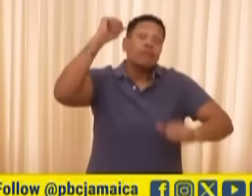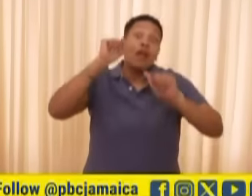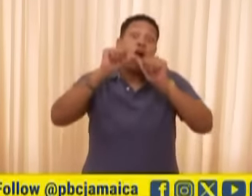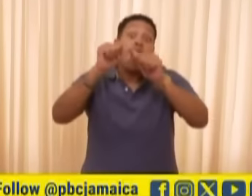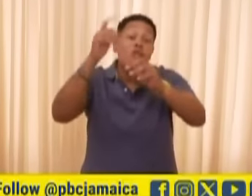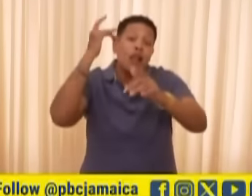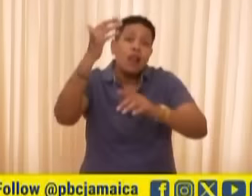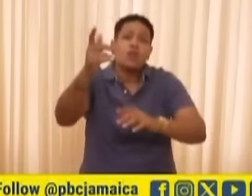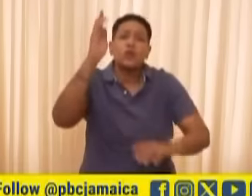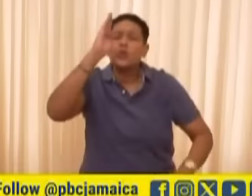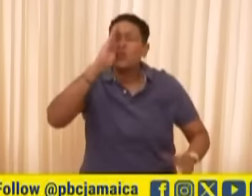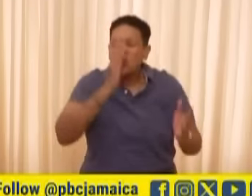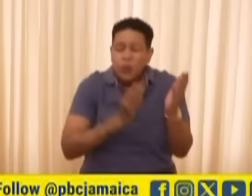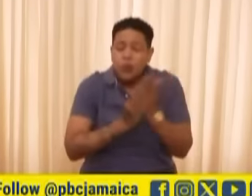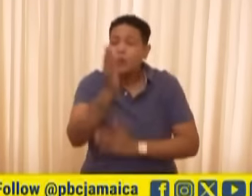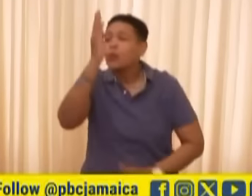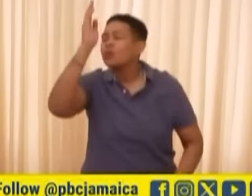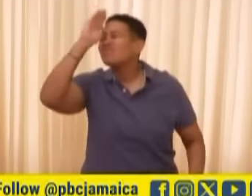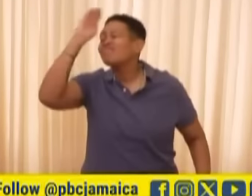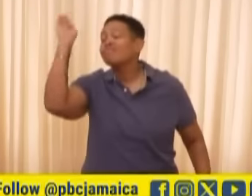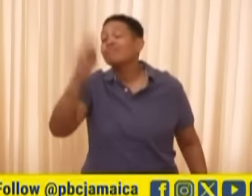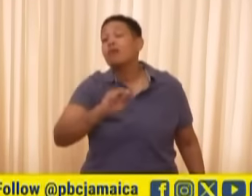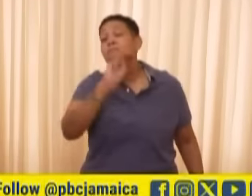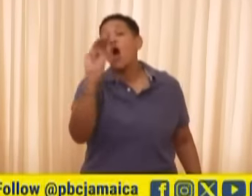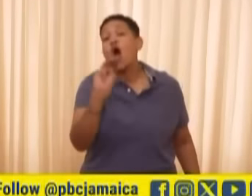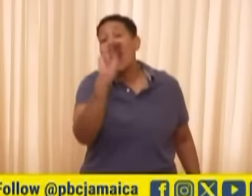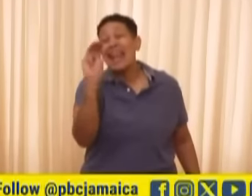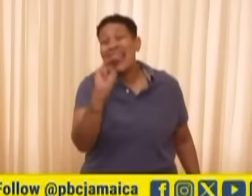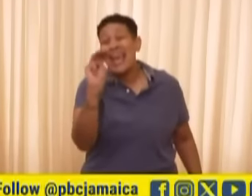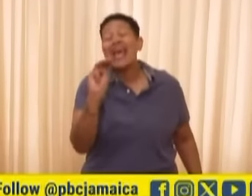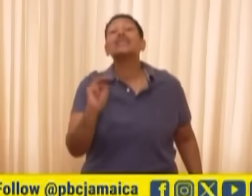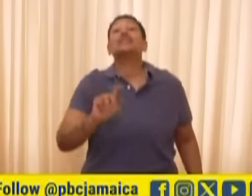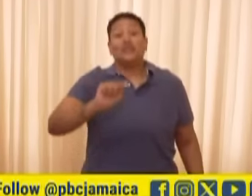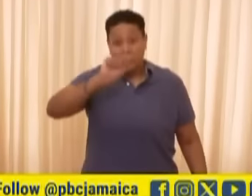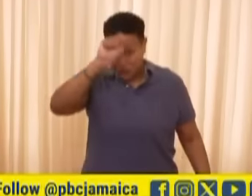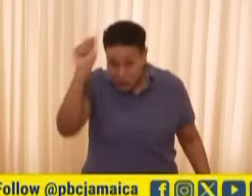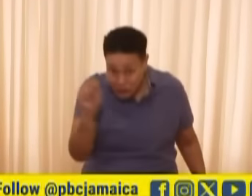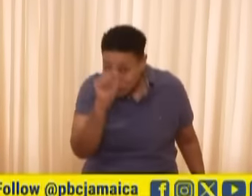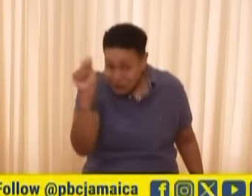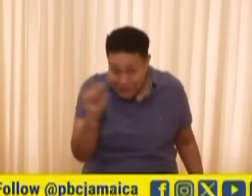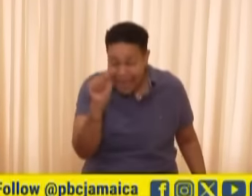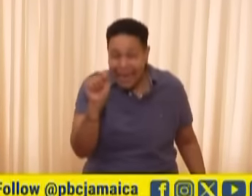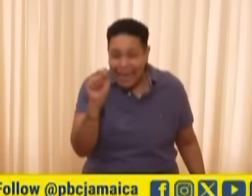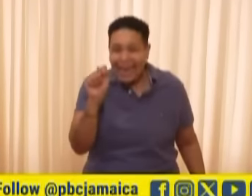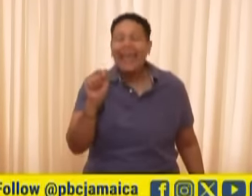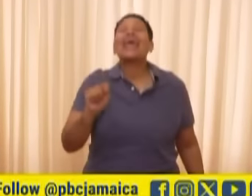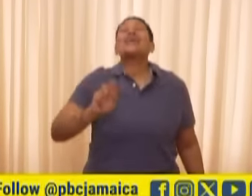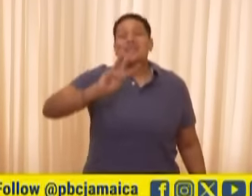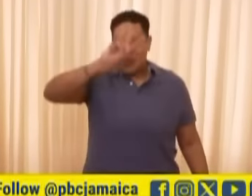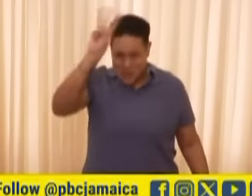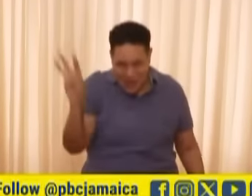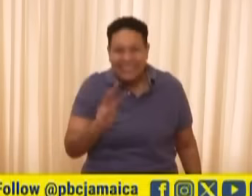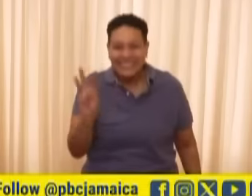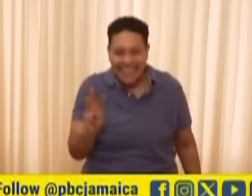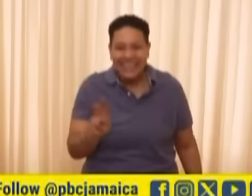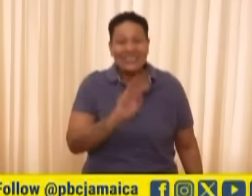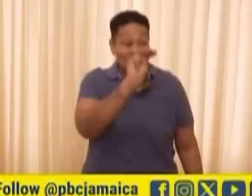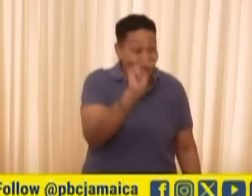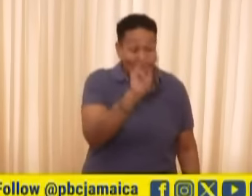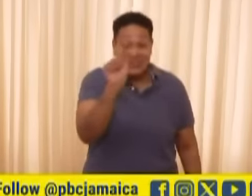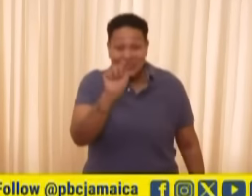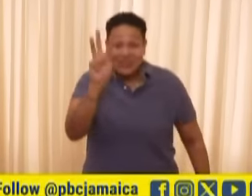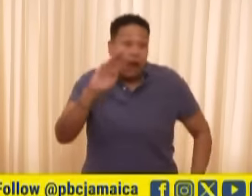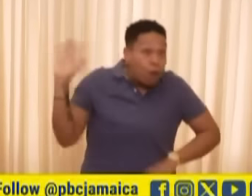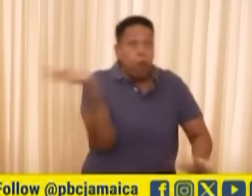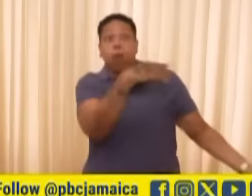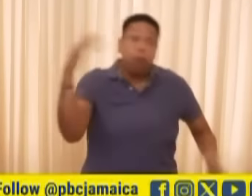continue right through Monday, right through Tuesday, right through Wednesday. And